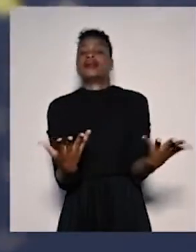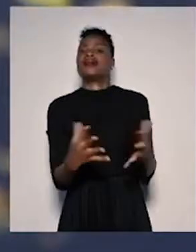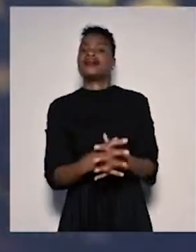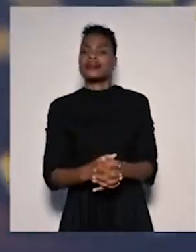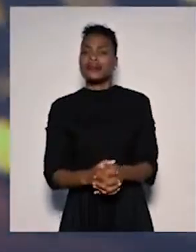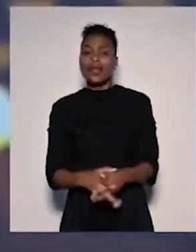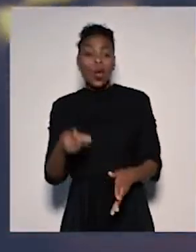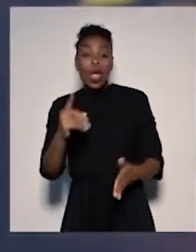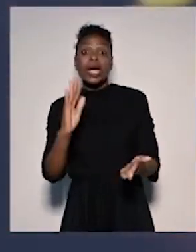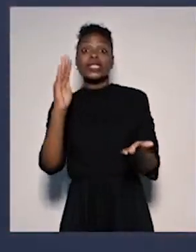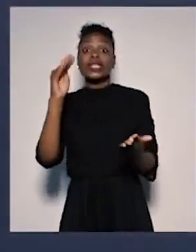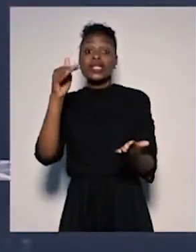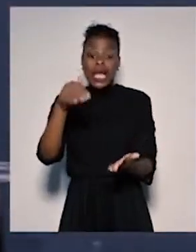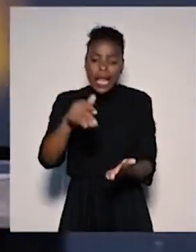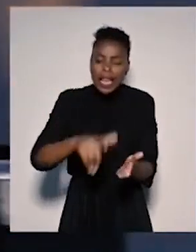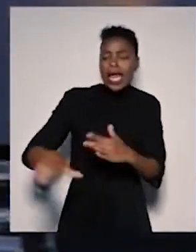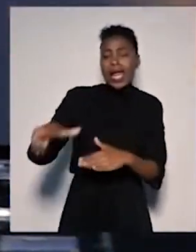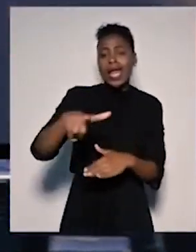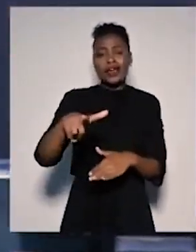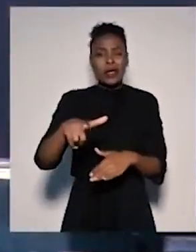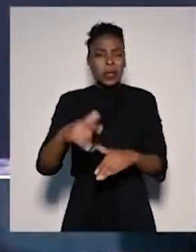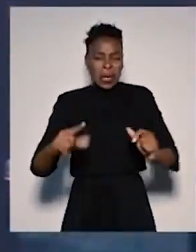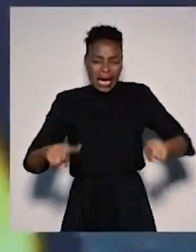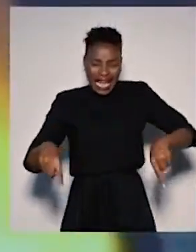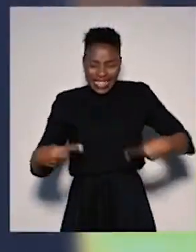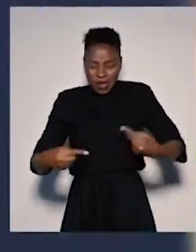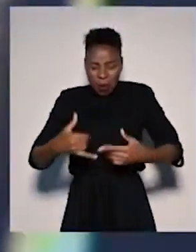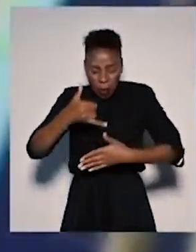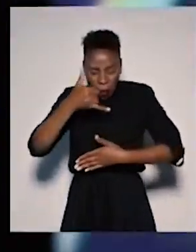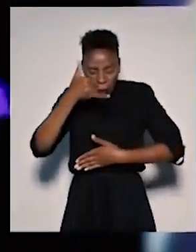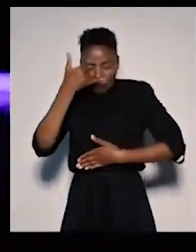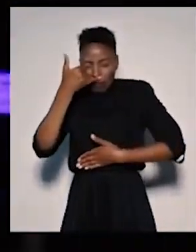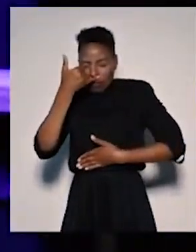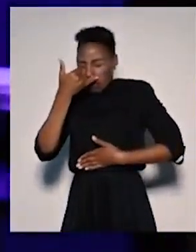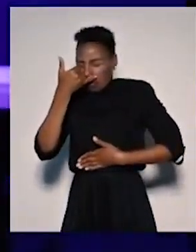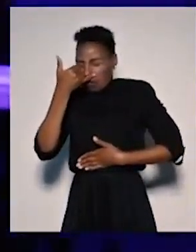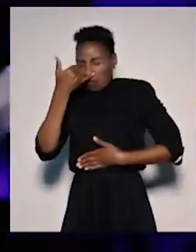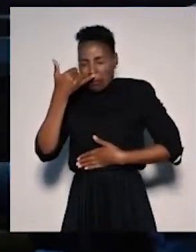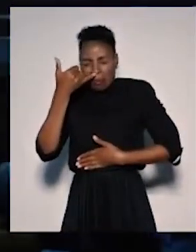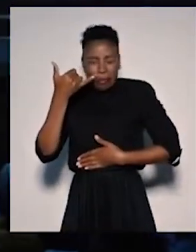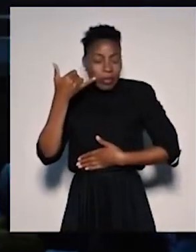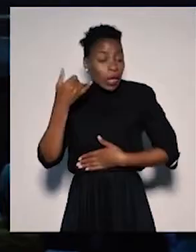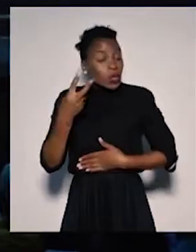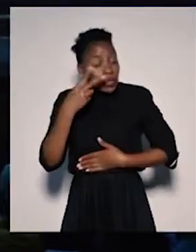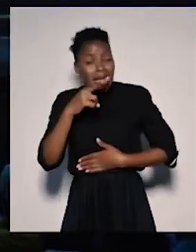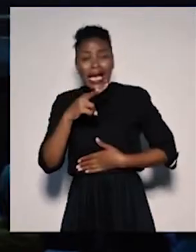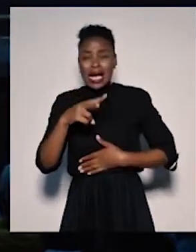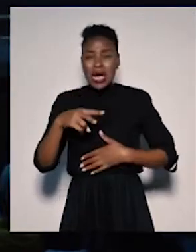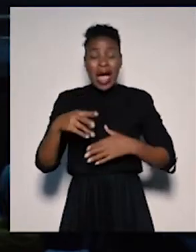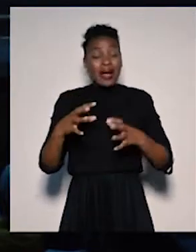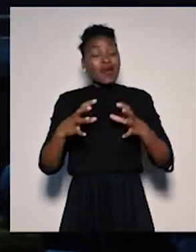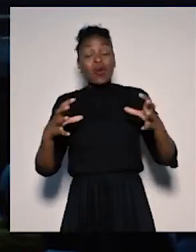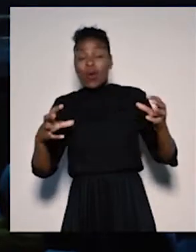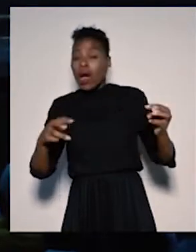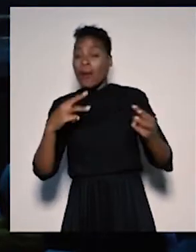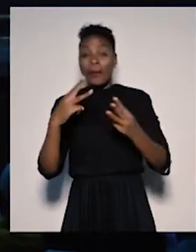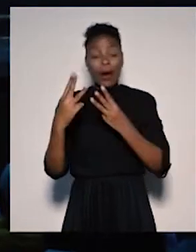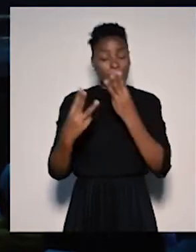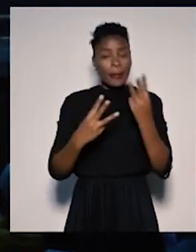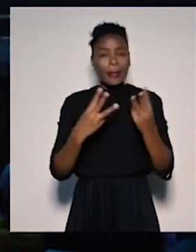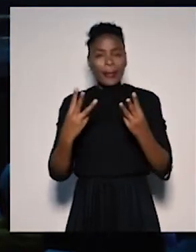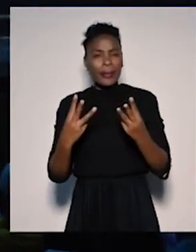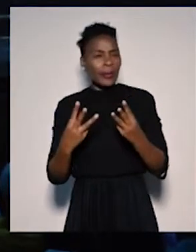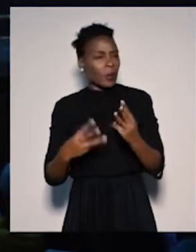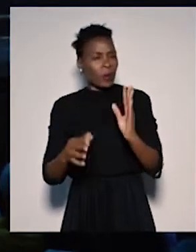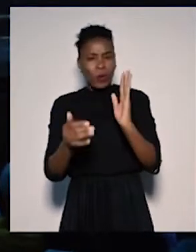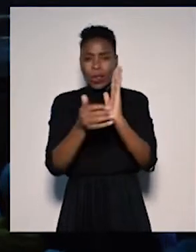And you are in that stage where you can't live without drugs. I mean, you see great people. And I'm not saying it in a bad way, but what a great